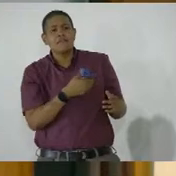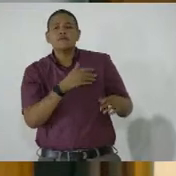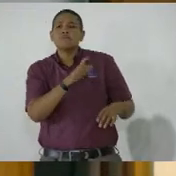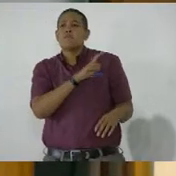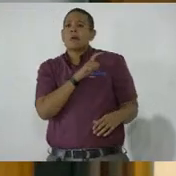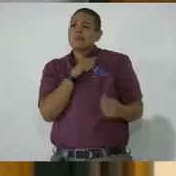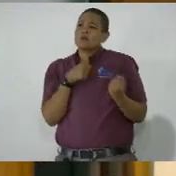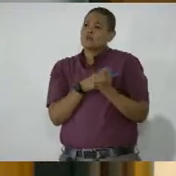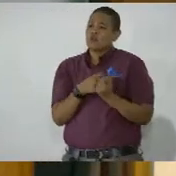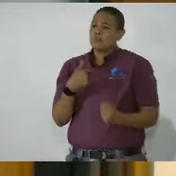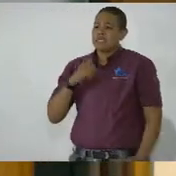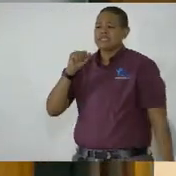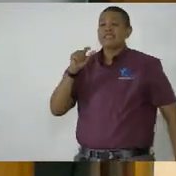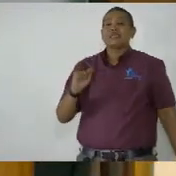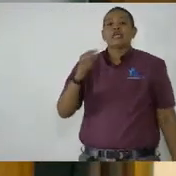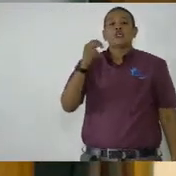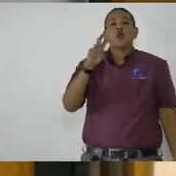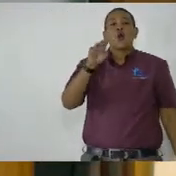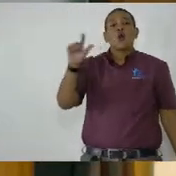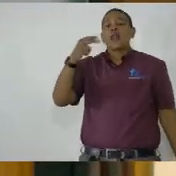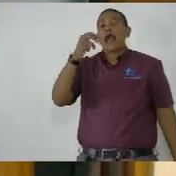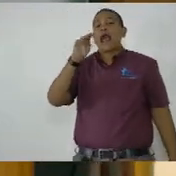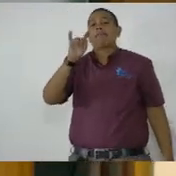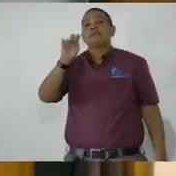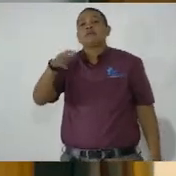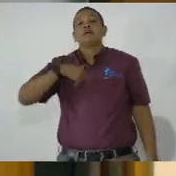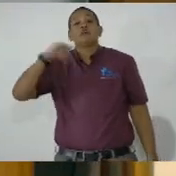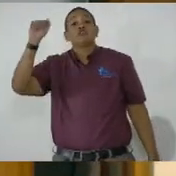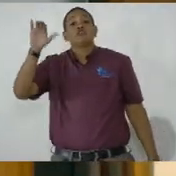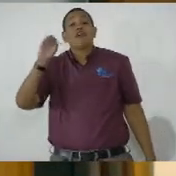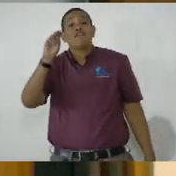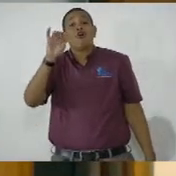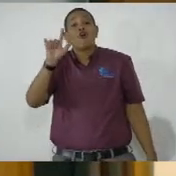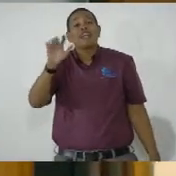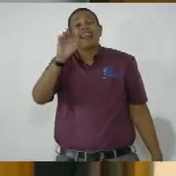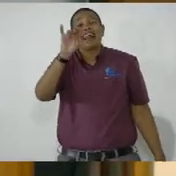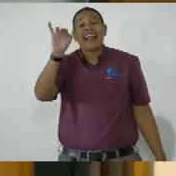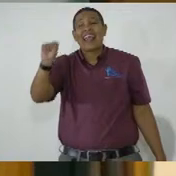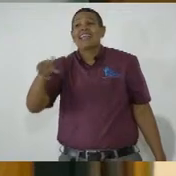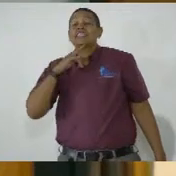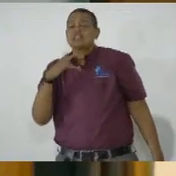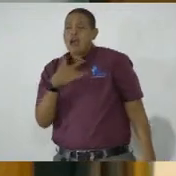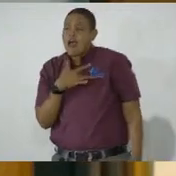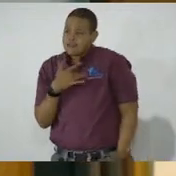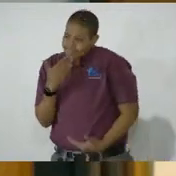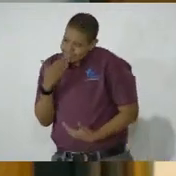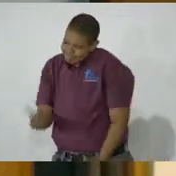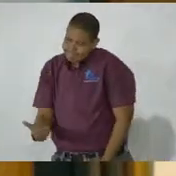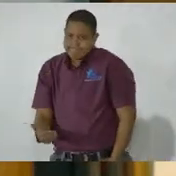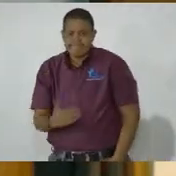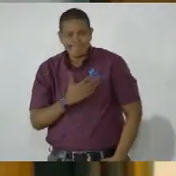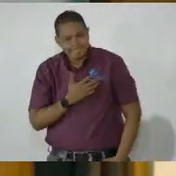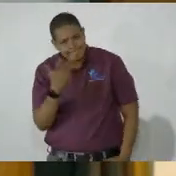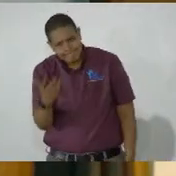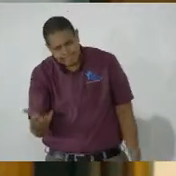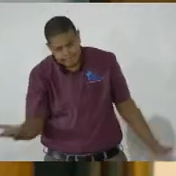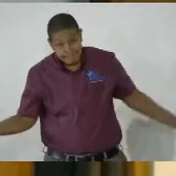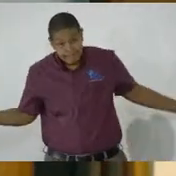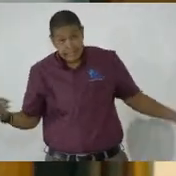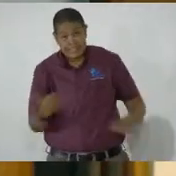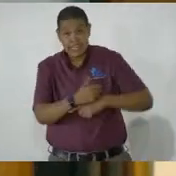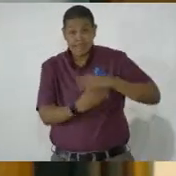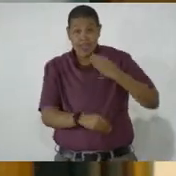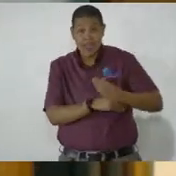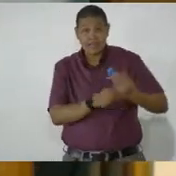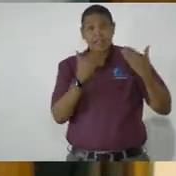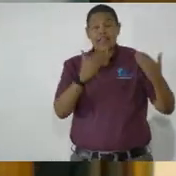Officer Sergeant Howard Hamilton, my driver, Mr. O'Neill Ennis, heartfelt thanks. I'm also grateful, Madam Speaker,